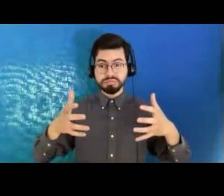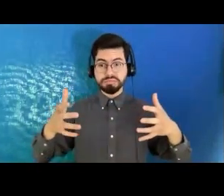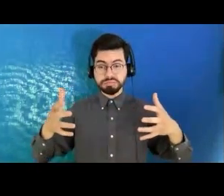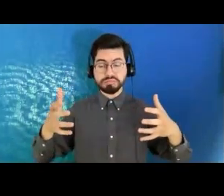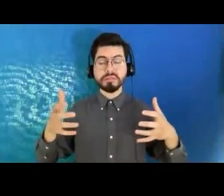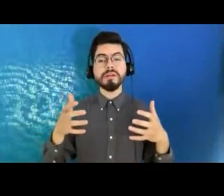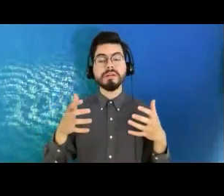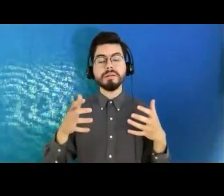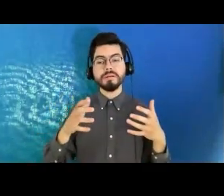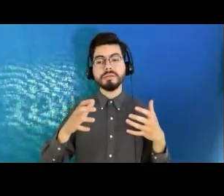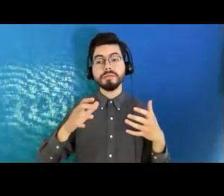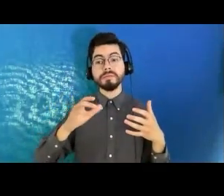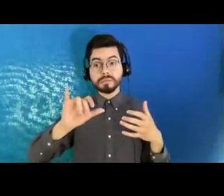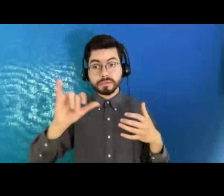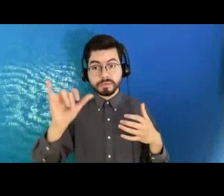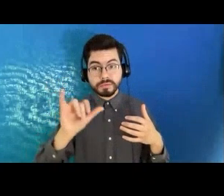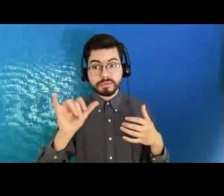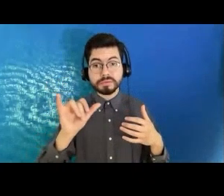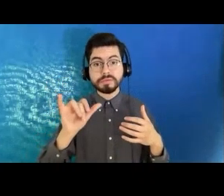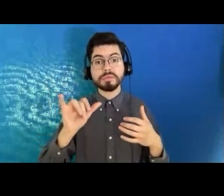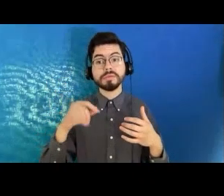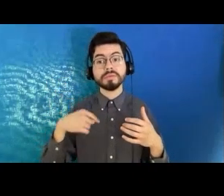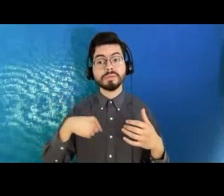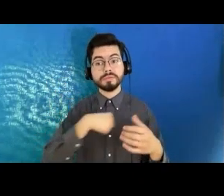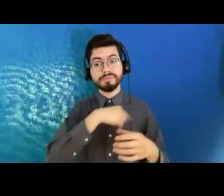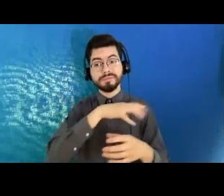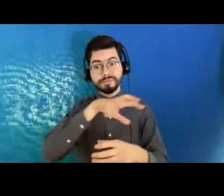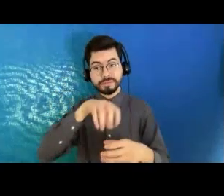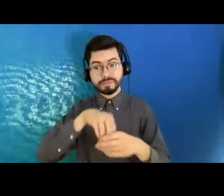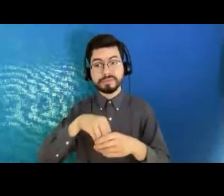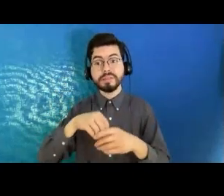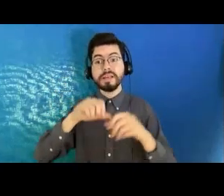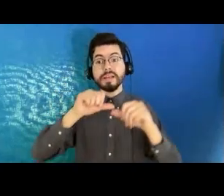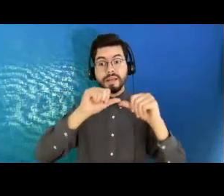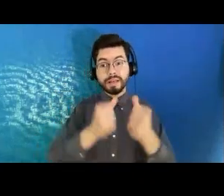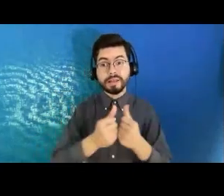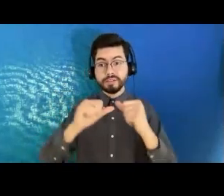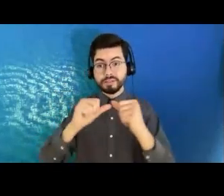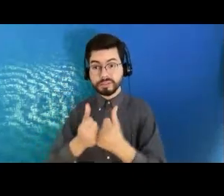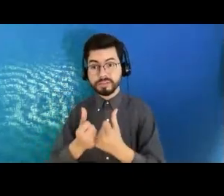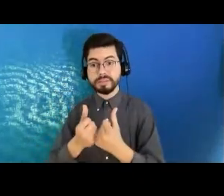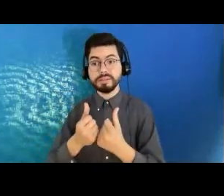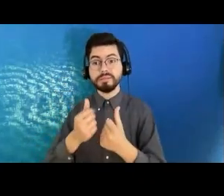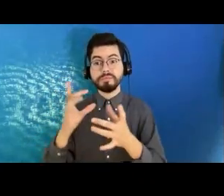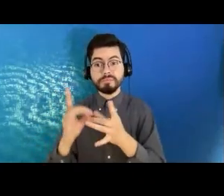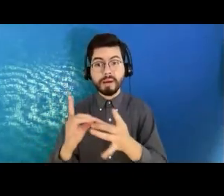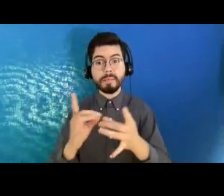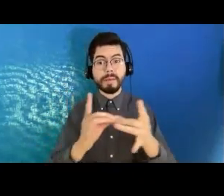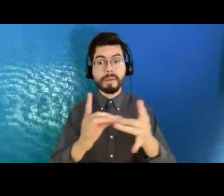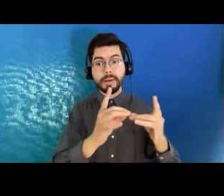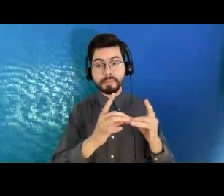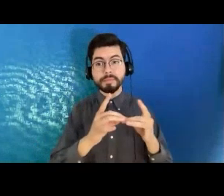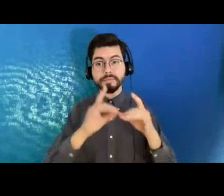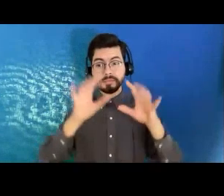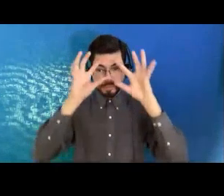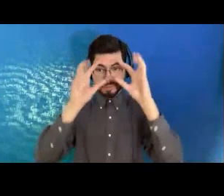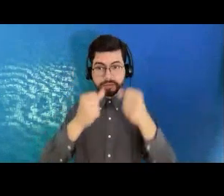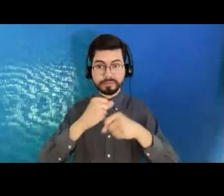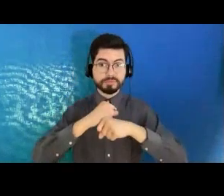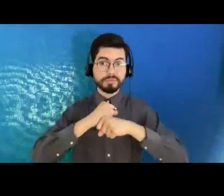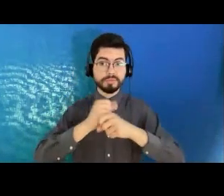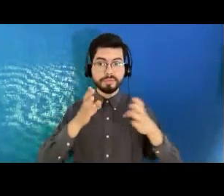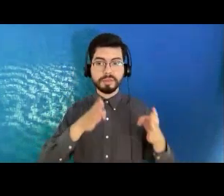our participation in the Interagency Bison Management Plan, the IBMP. A lawsuit was brought against the National Park Service and